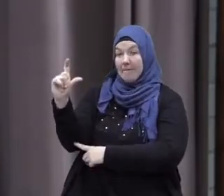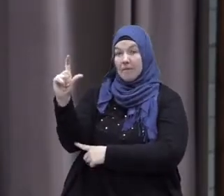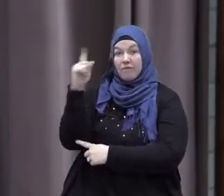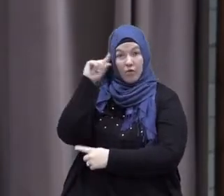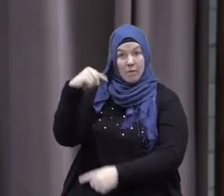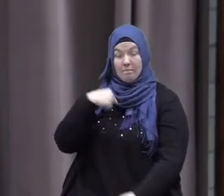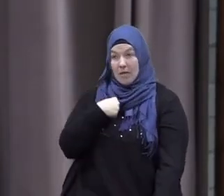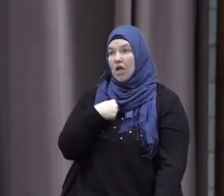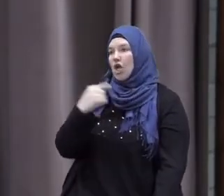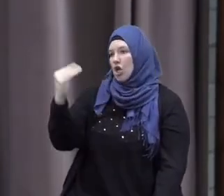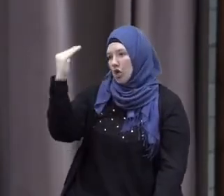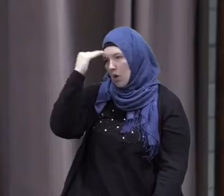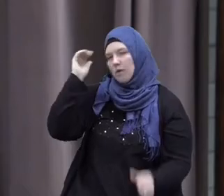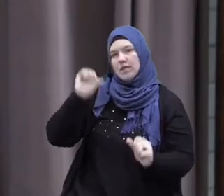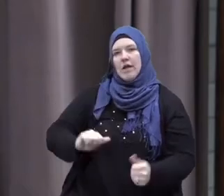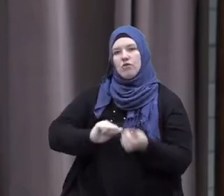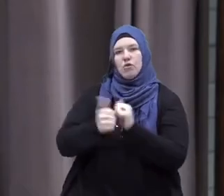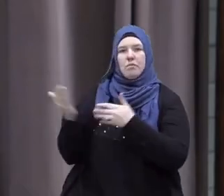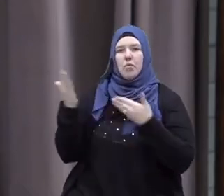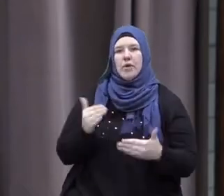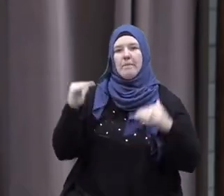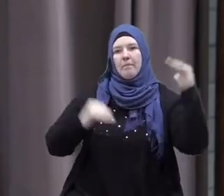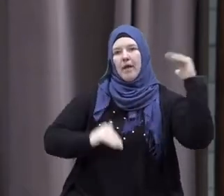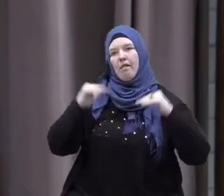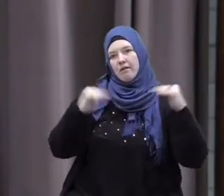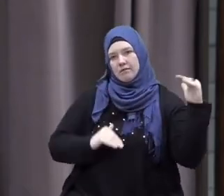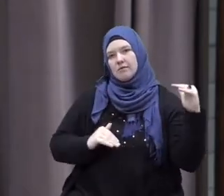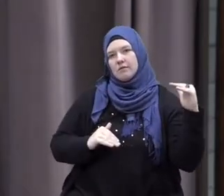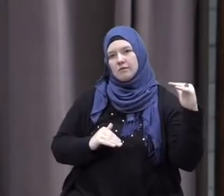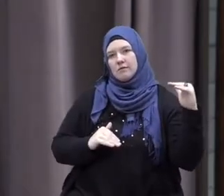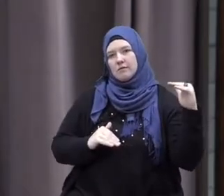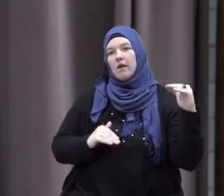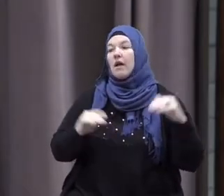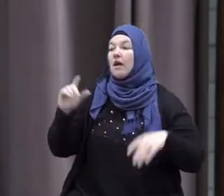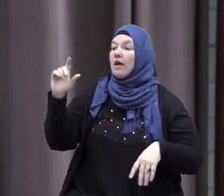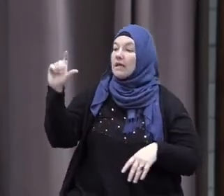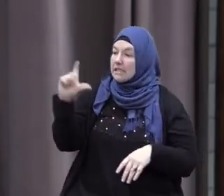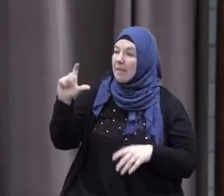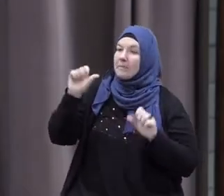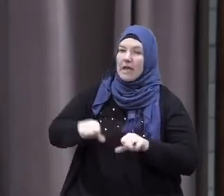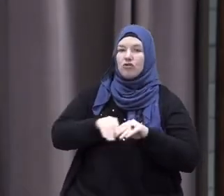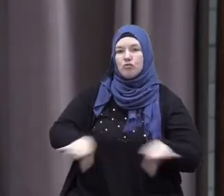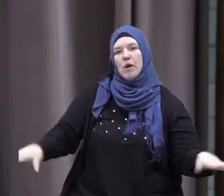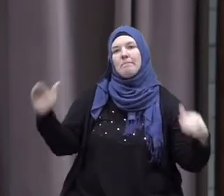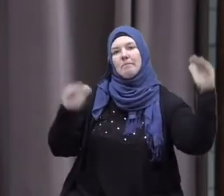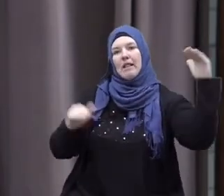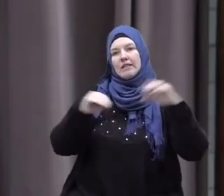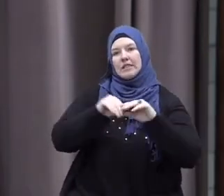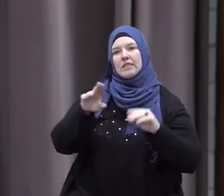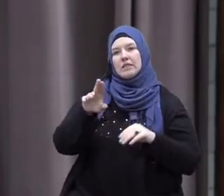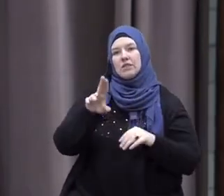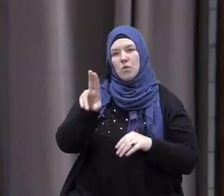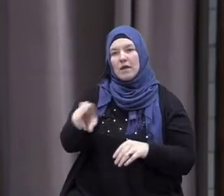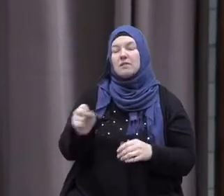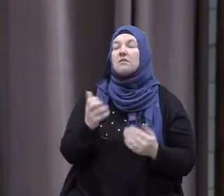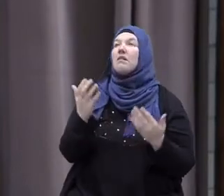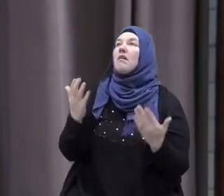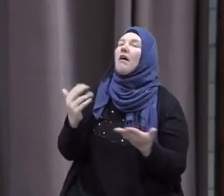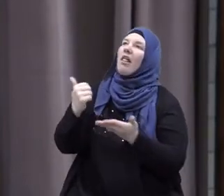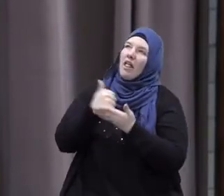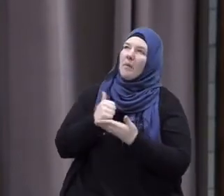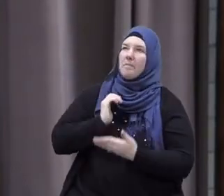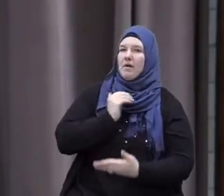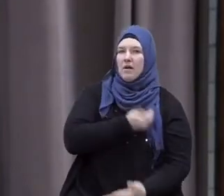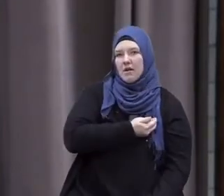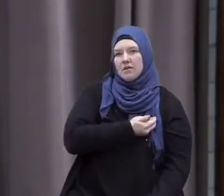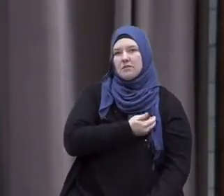that can bring balance back to what America used to be. May Allah subhanahu wa ta'ala help us to be